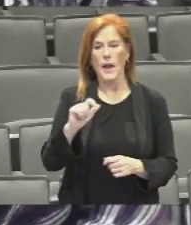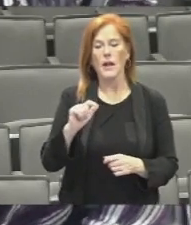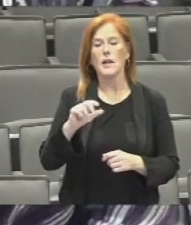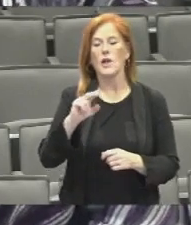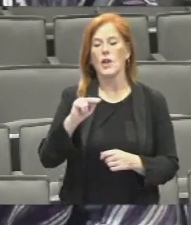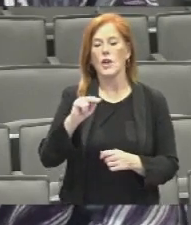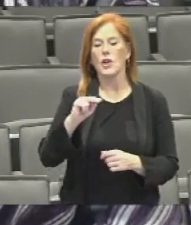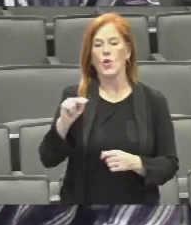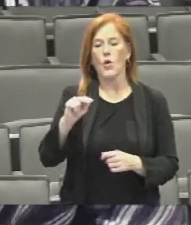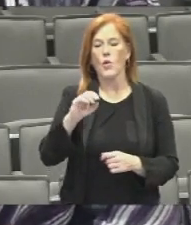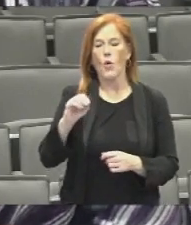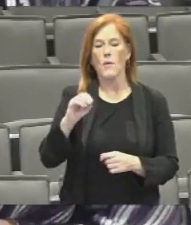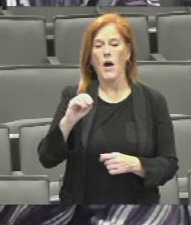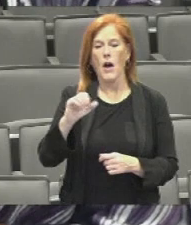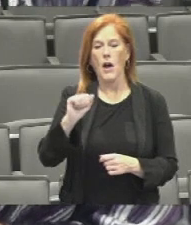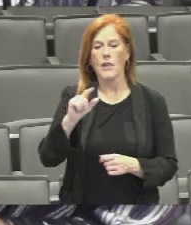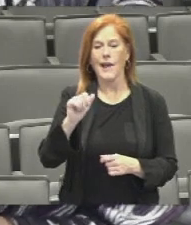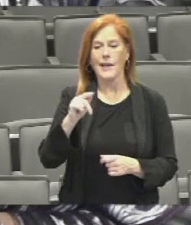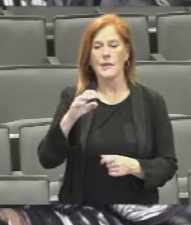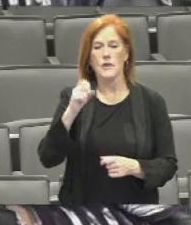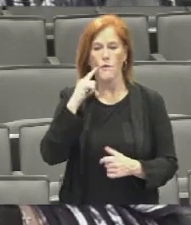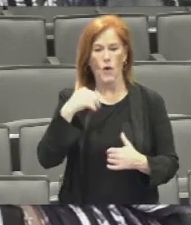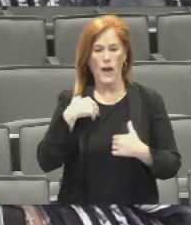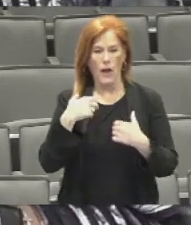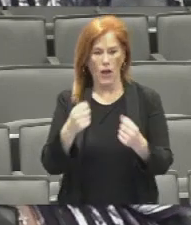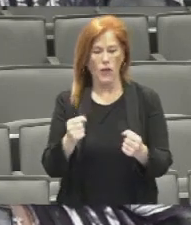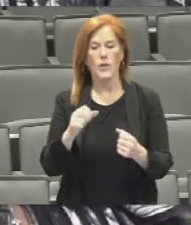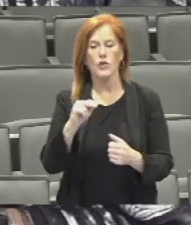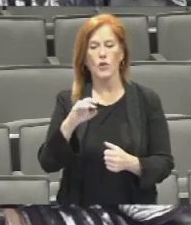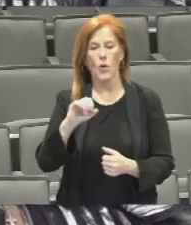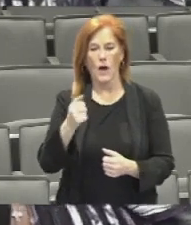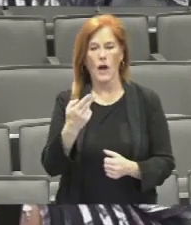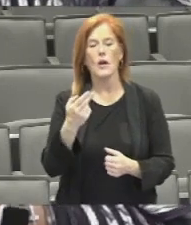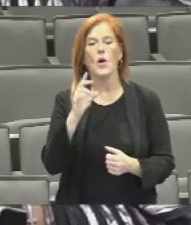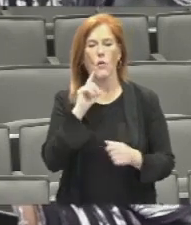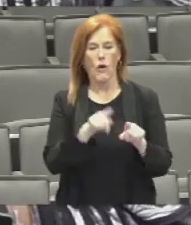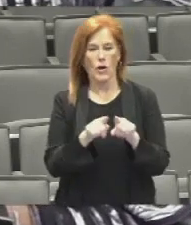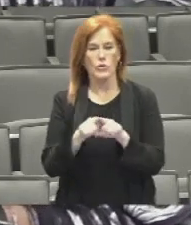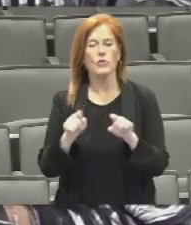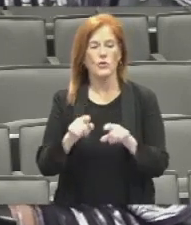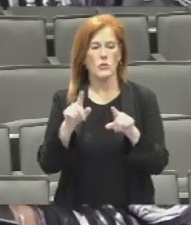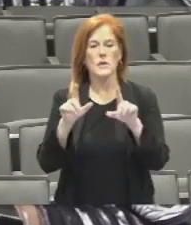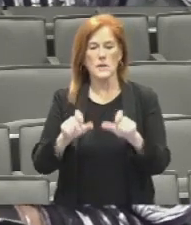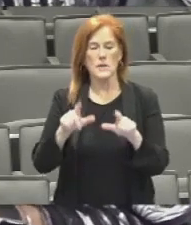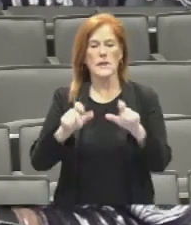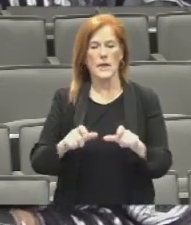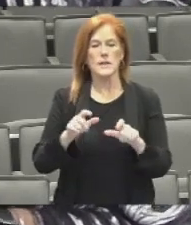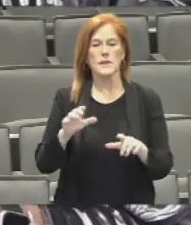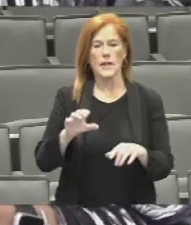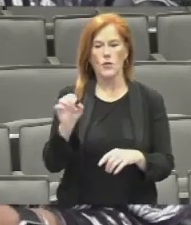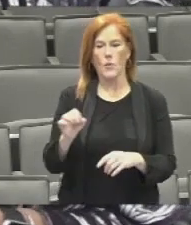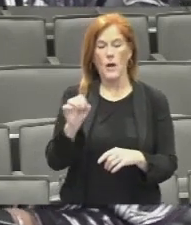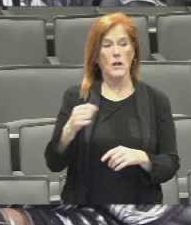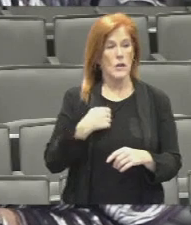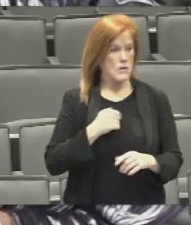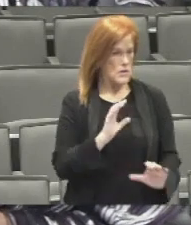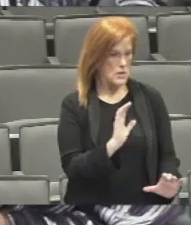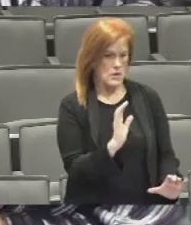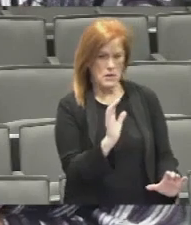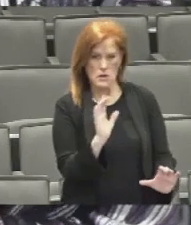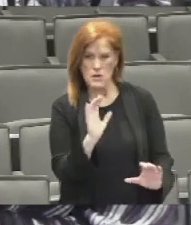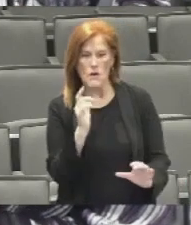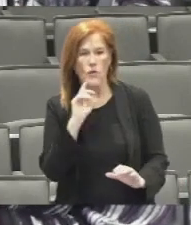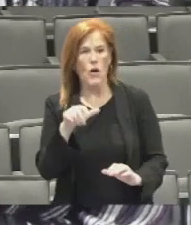Health, they also are going to do testing in North Omaha. We are looking for more opportunities where testing